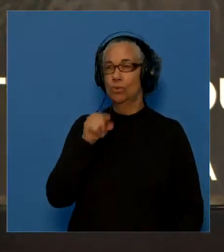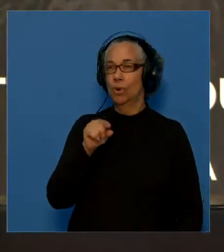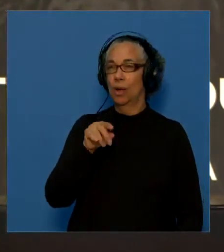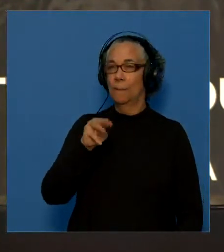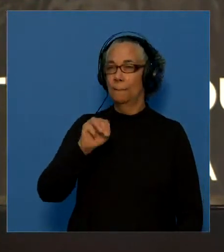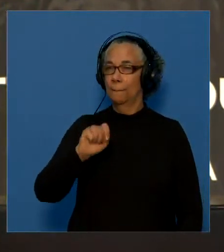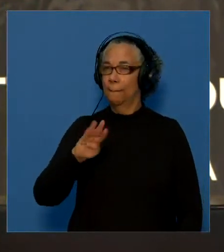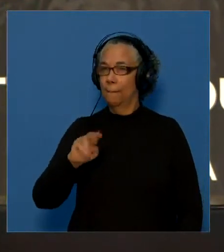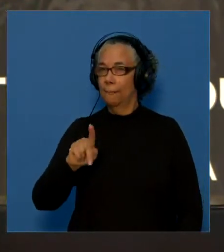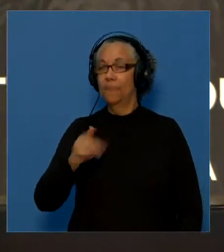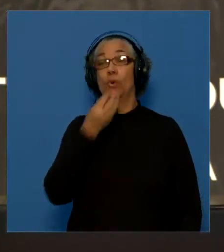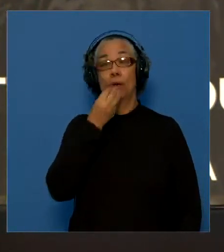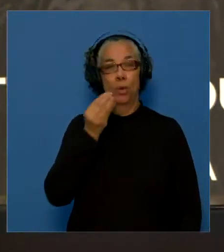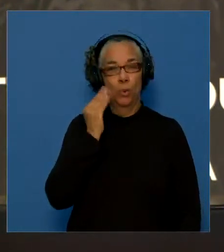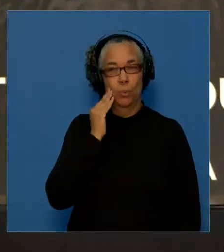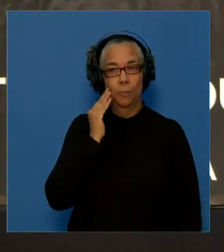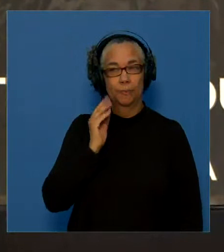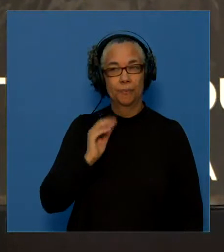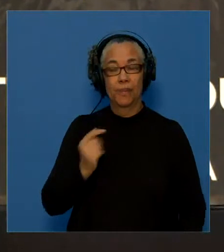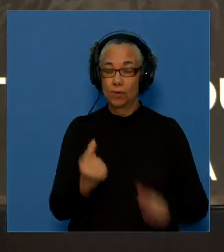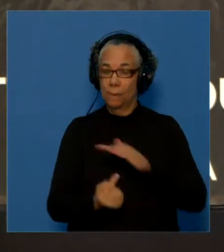more about the app by visiting